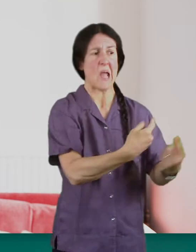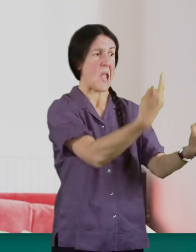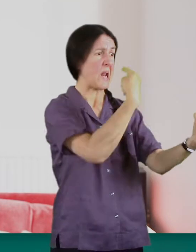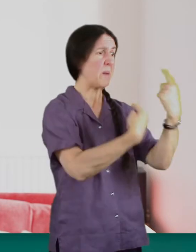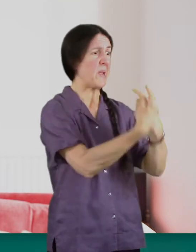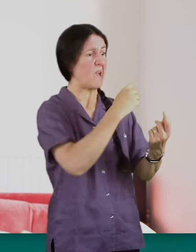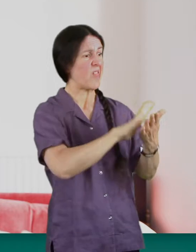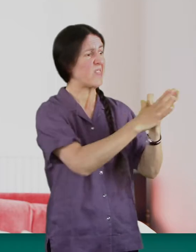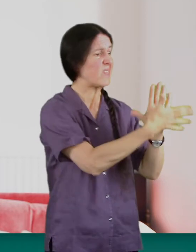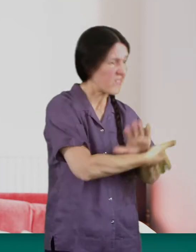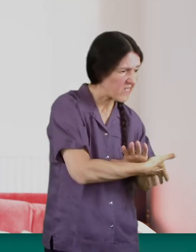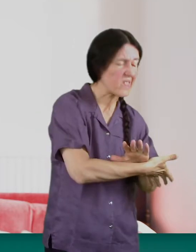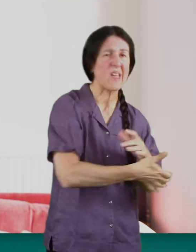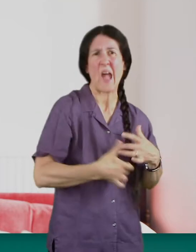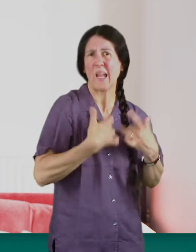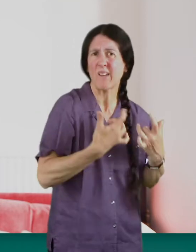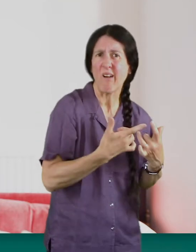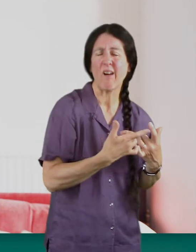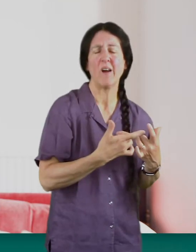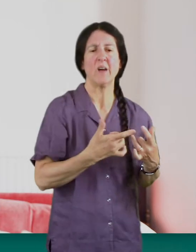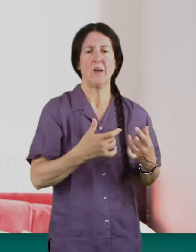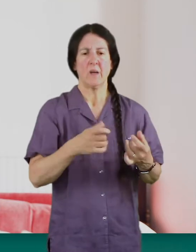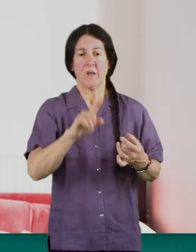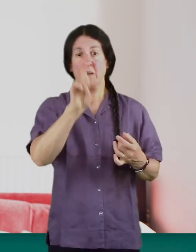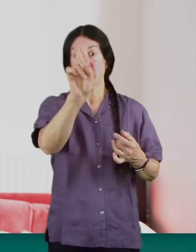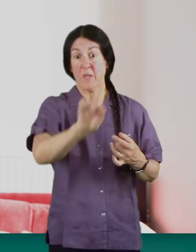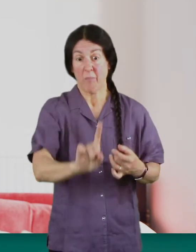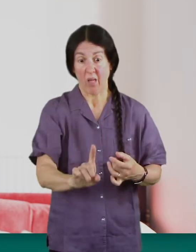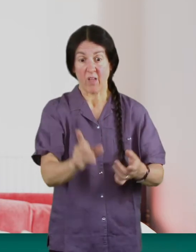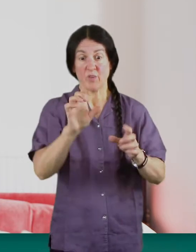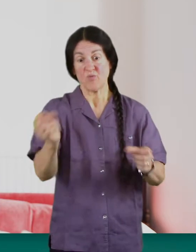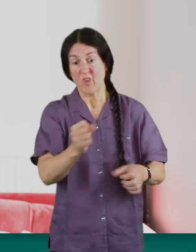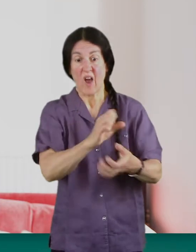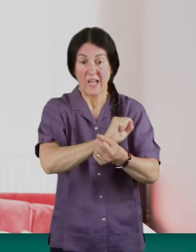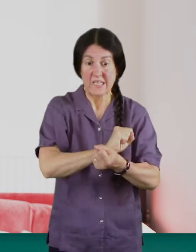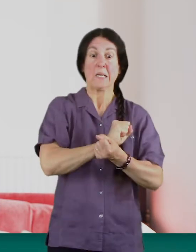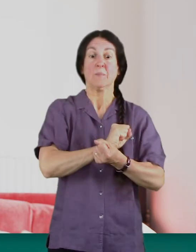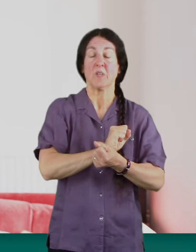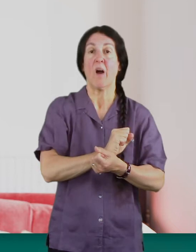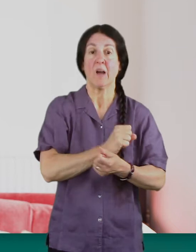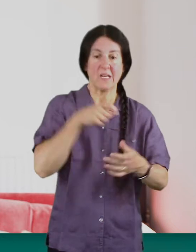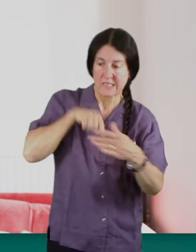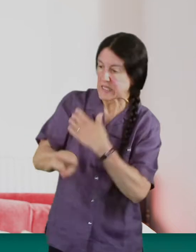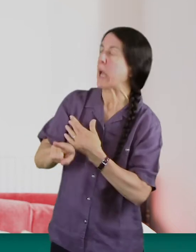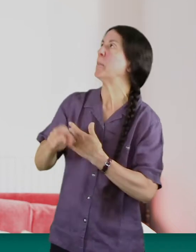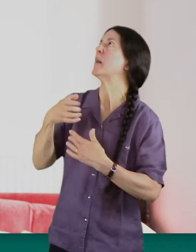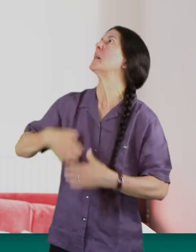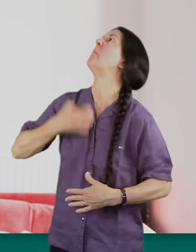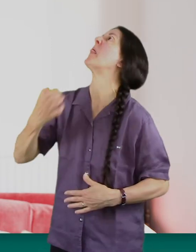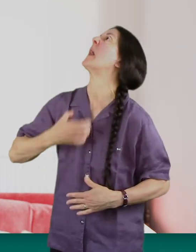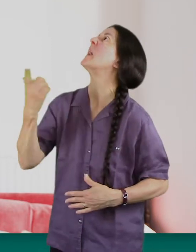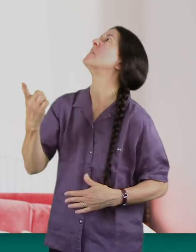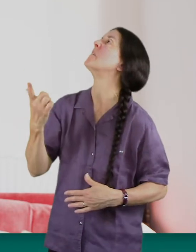in anger and revenge, escapes captivity from his own people, complains to God and gets a